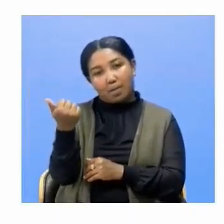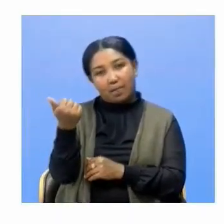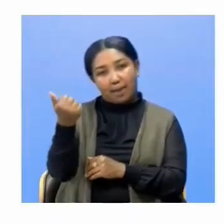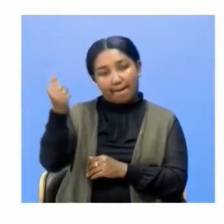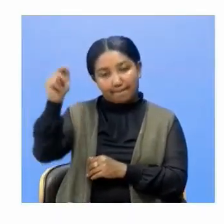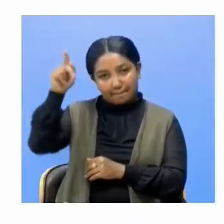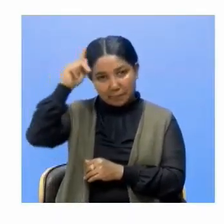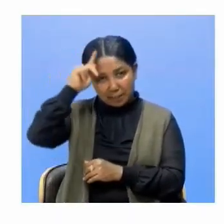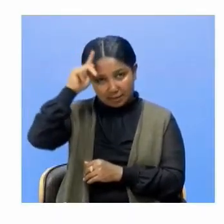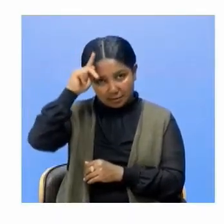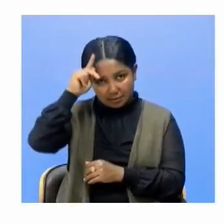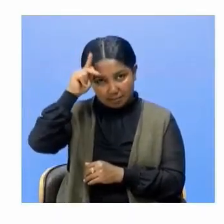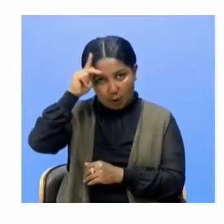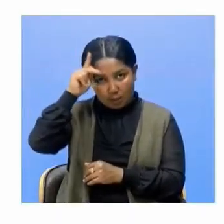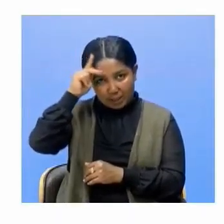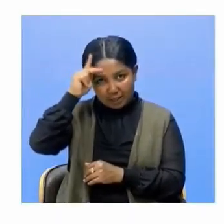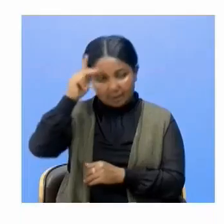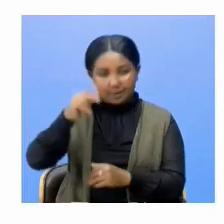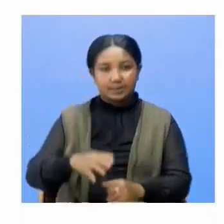Peter.